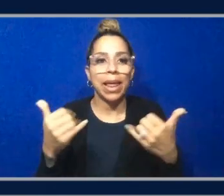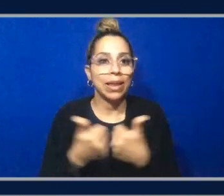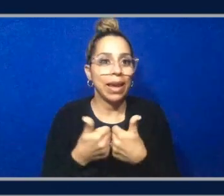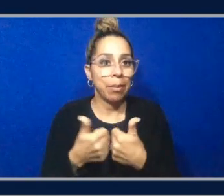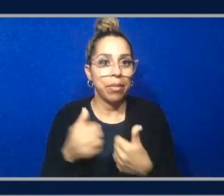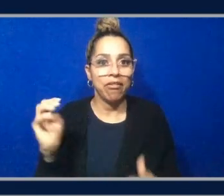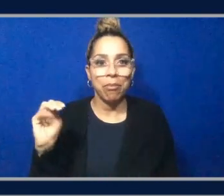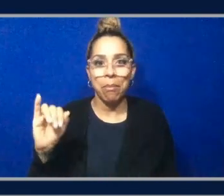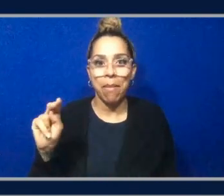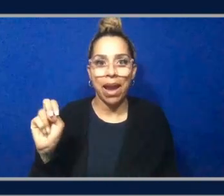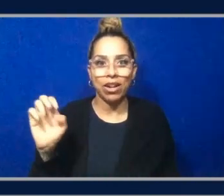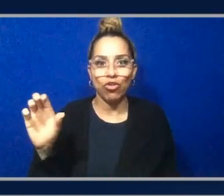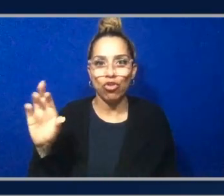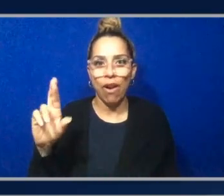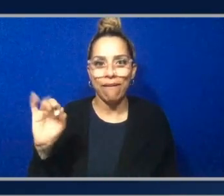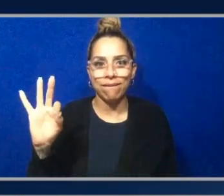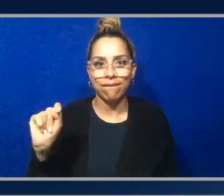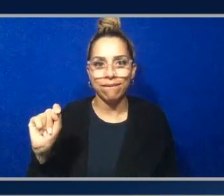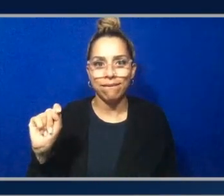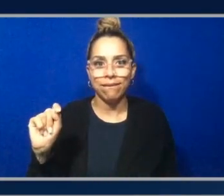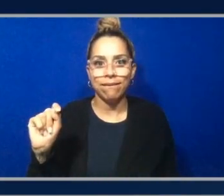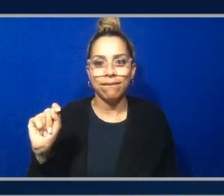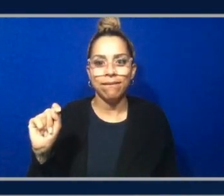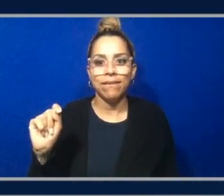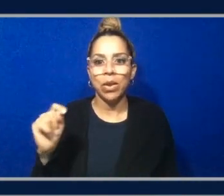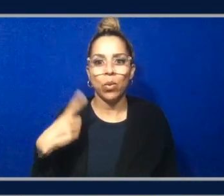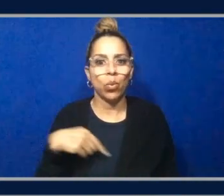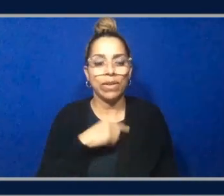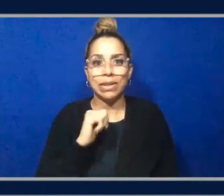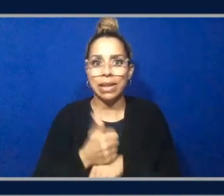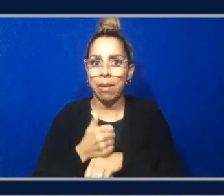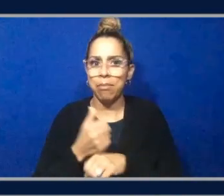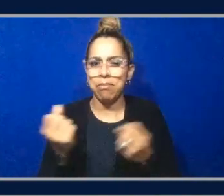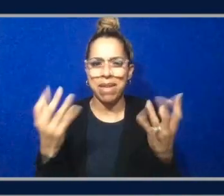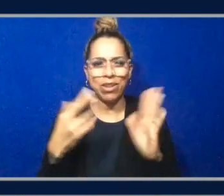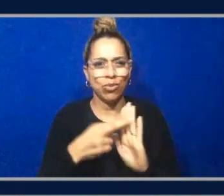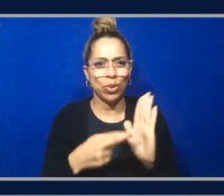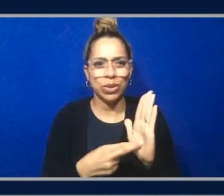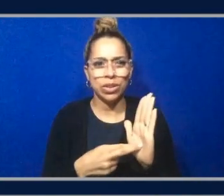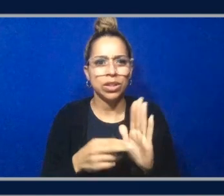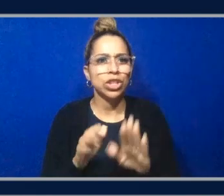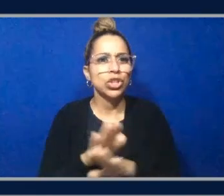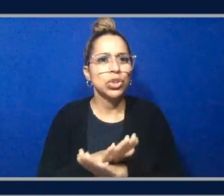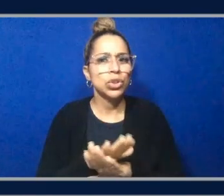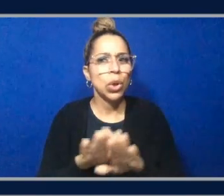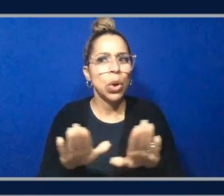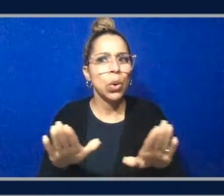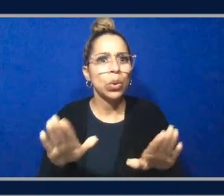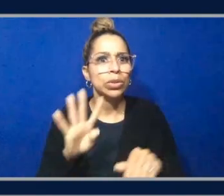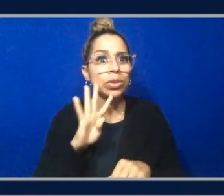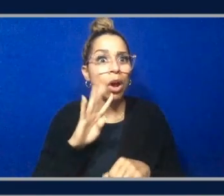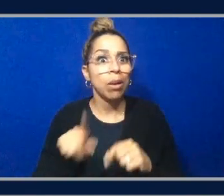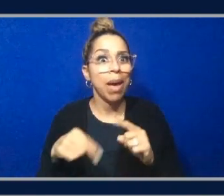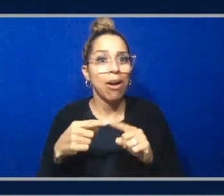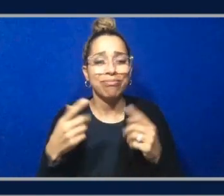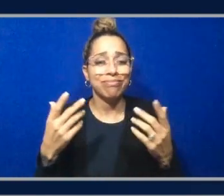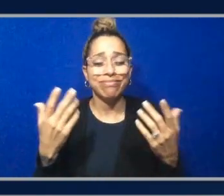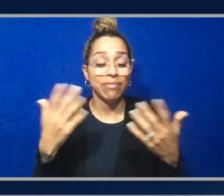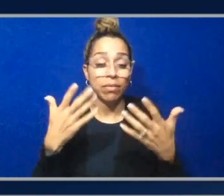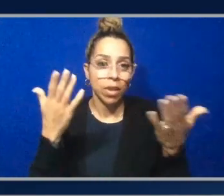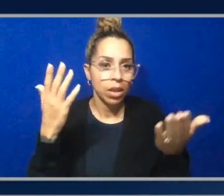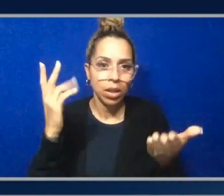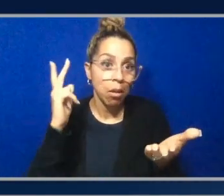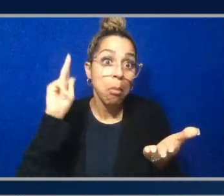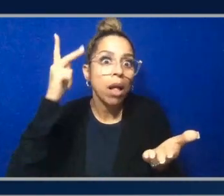see. Don't, and we've given it a bunch of rules like don't, talk about Right. I don't know, politics or stuff Yeah. like that. Yeah.